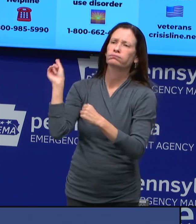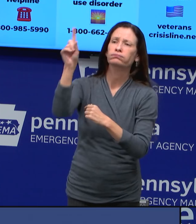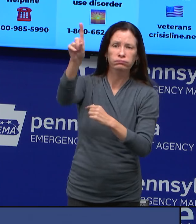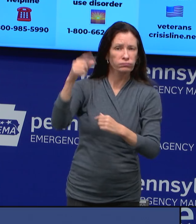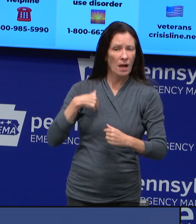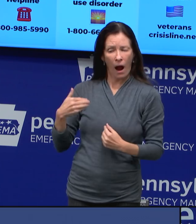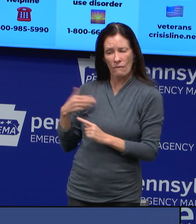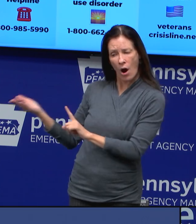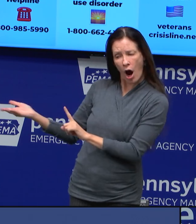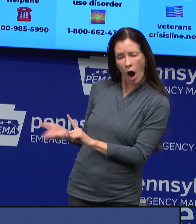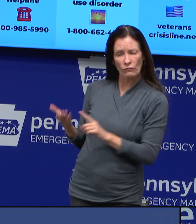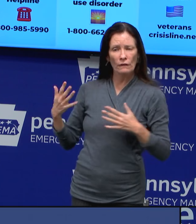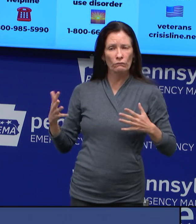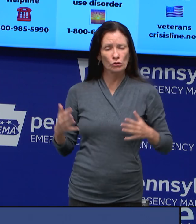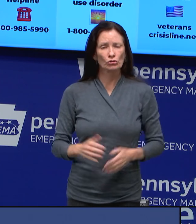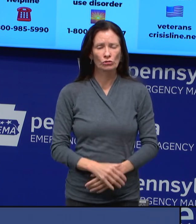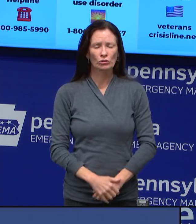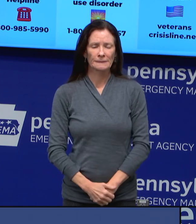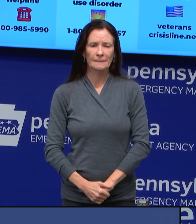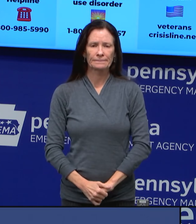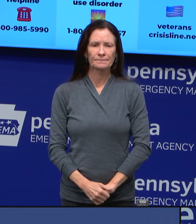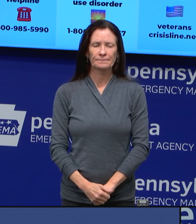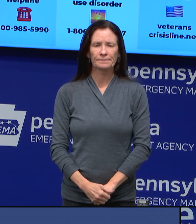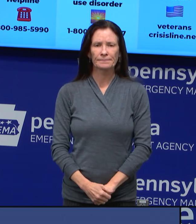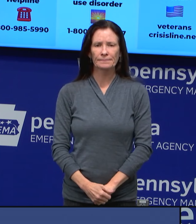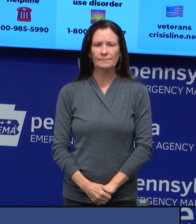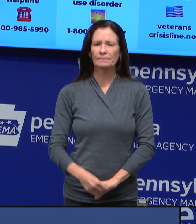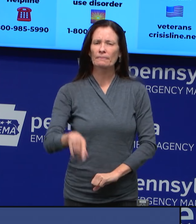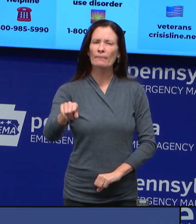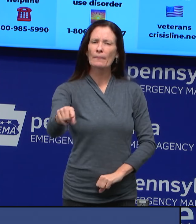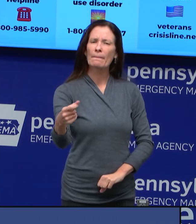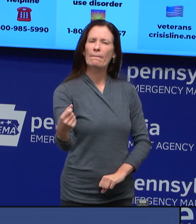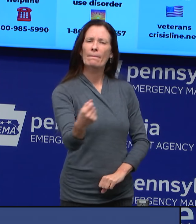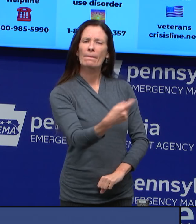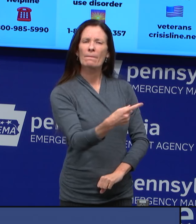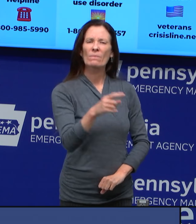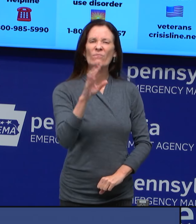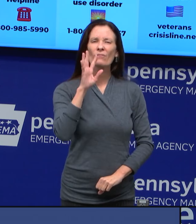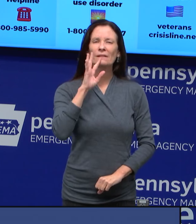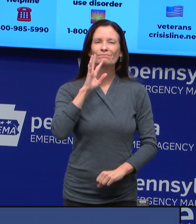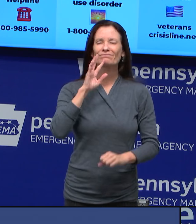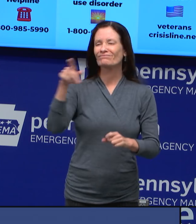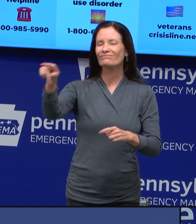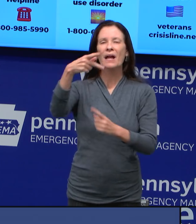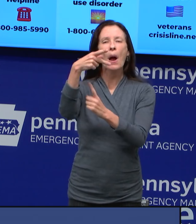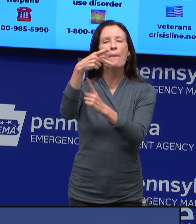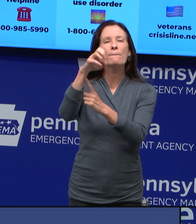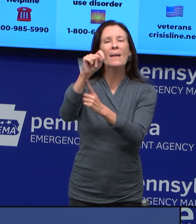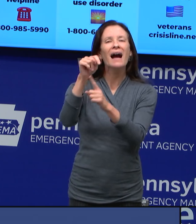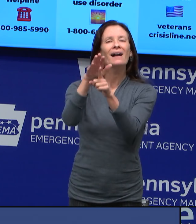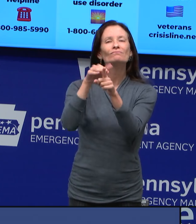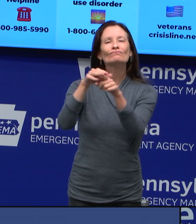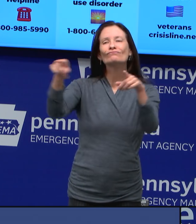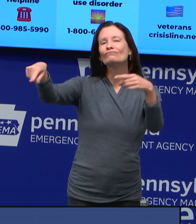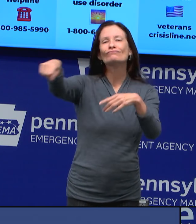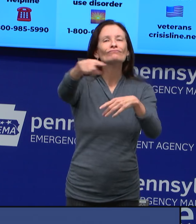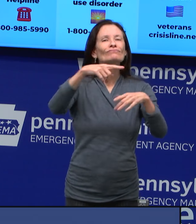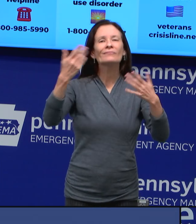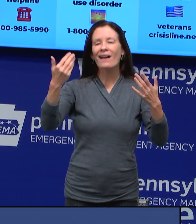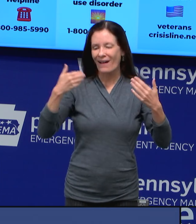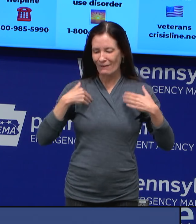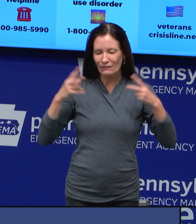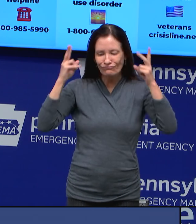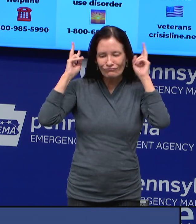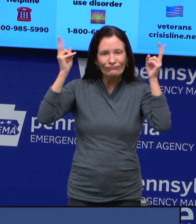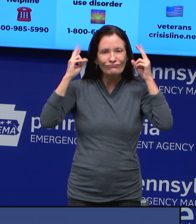will reopen, saying most of these dogs and cats are now going 6 weeks without haircuts and baths. Dogs are getting matted, which is painful and